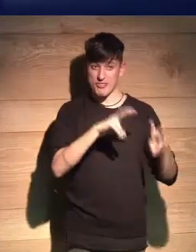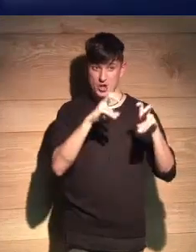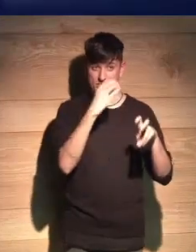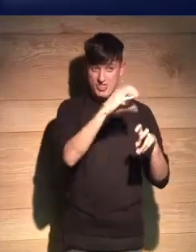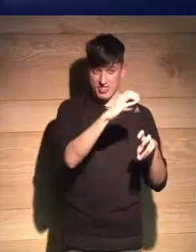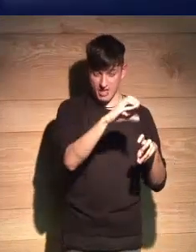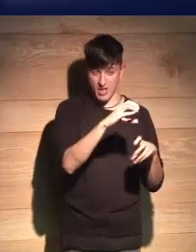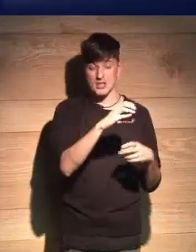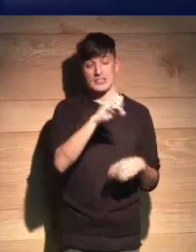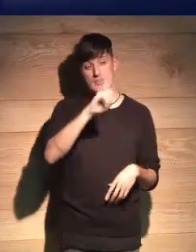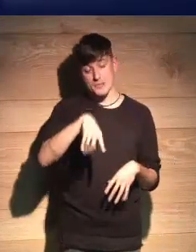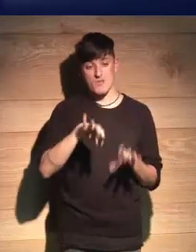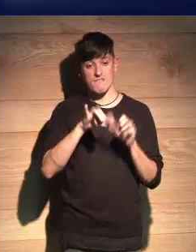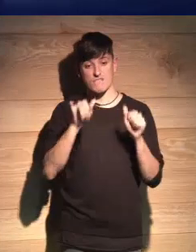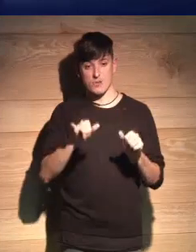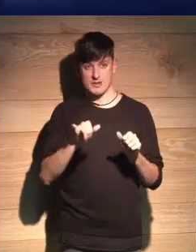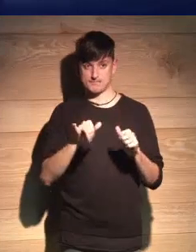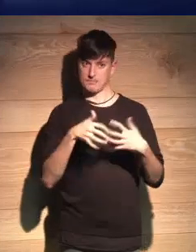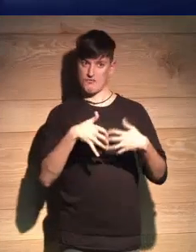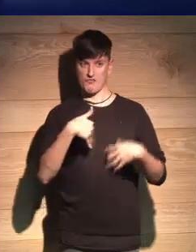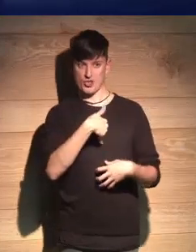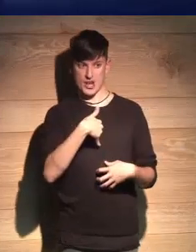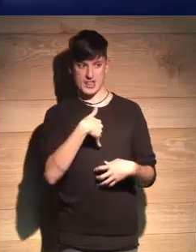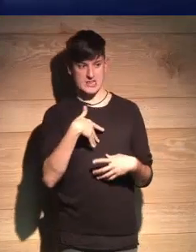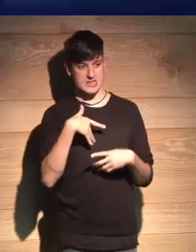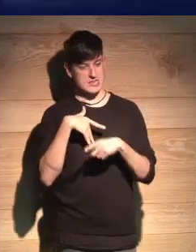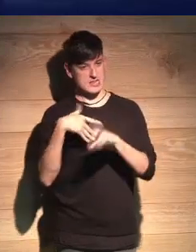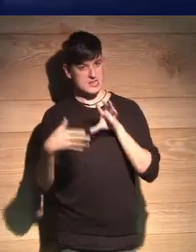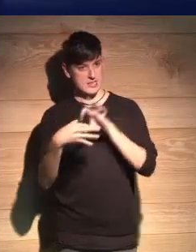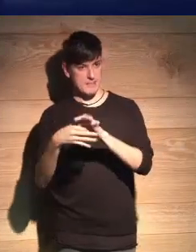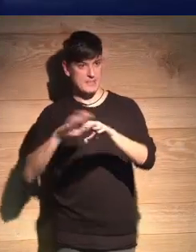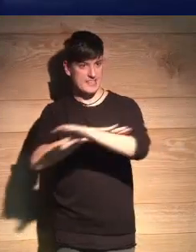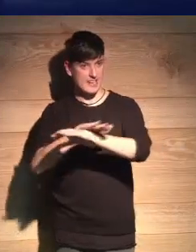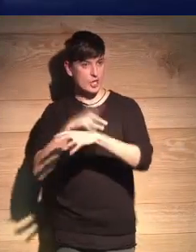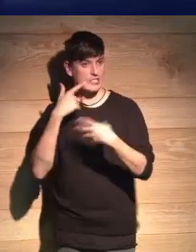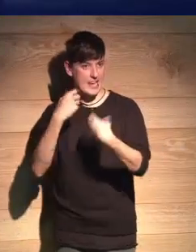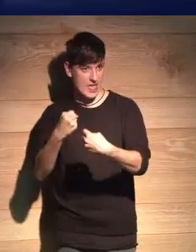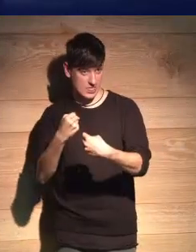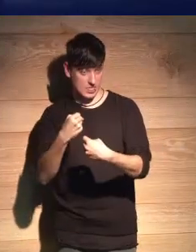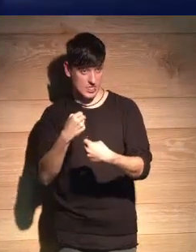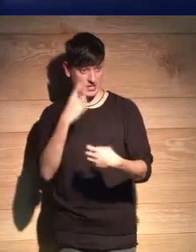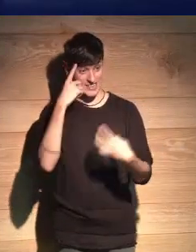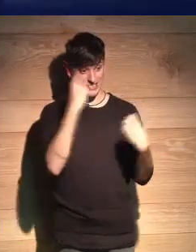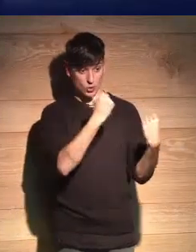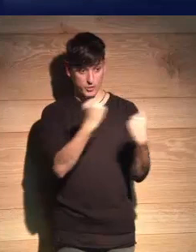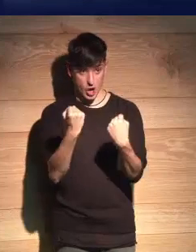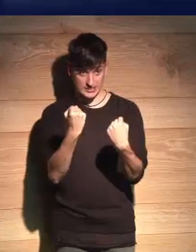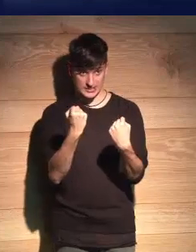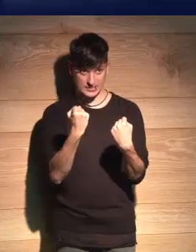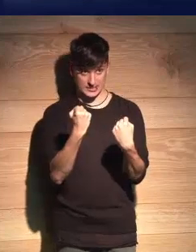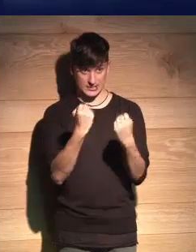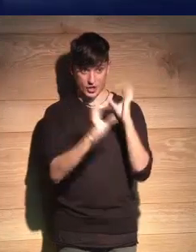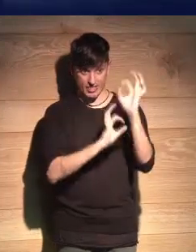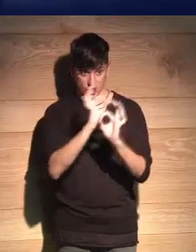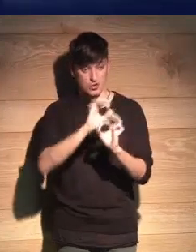part of the Ministry of Education, but also the Ministry of Health,